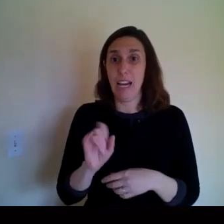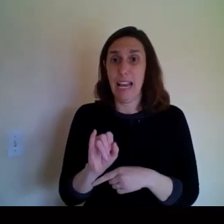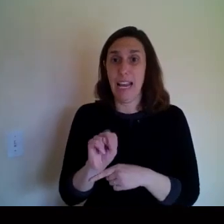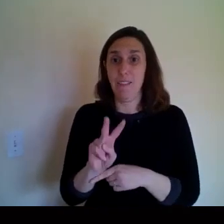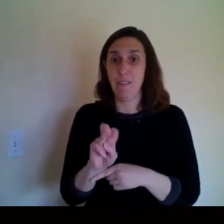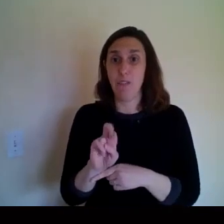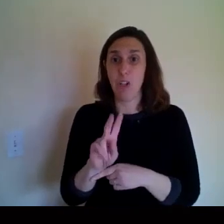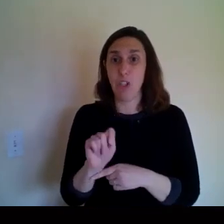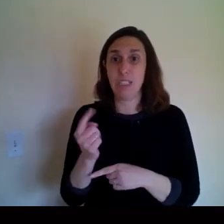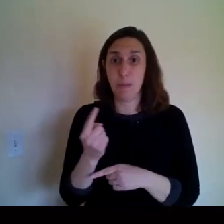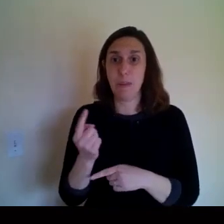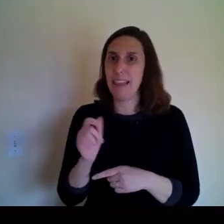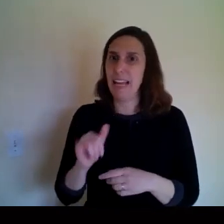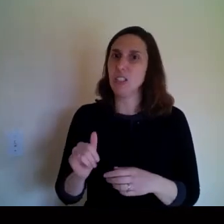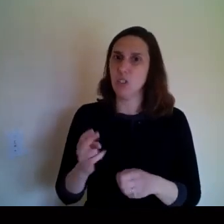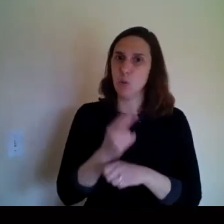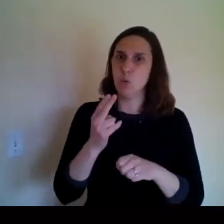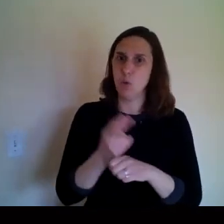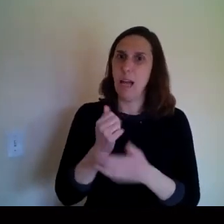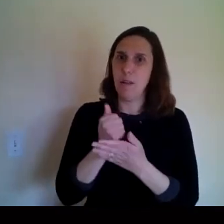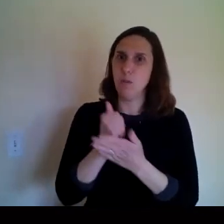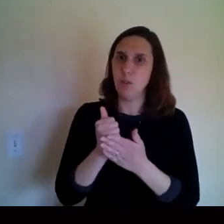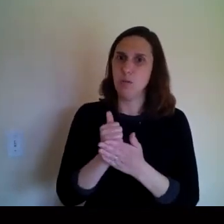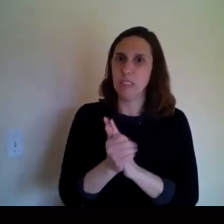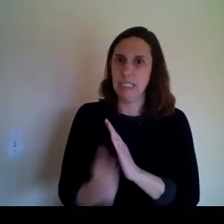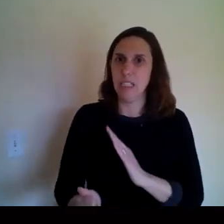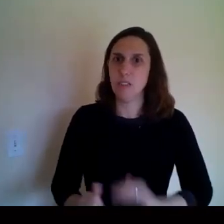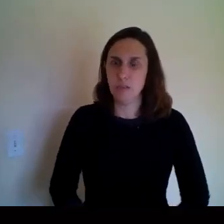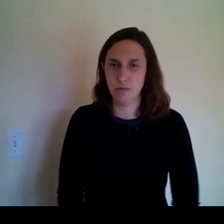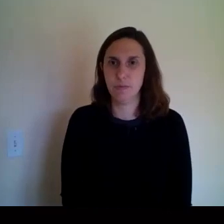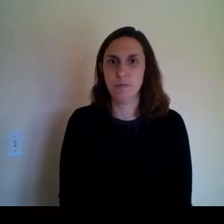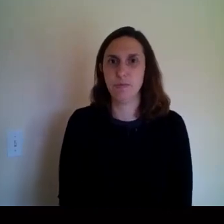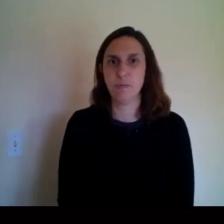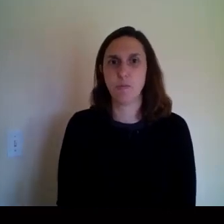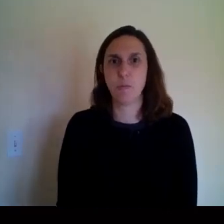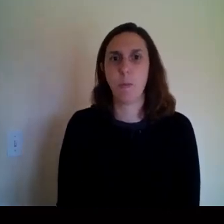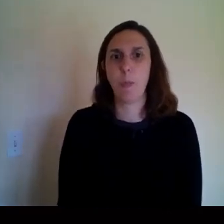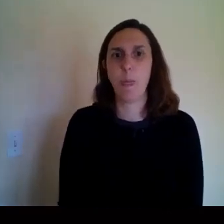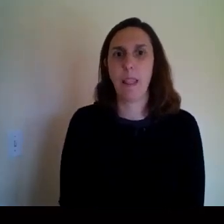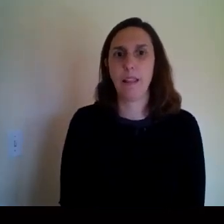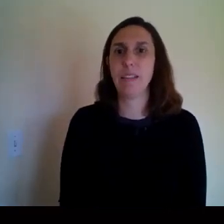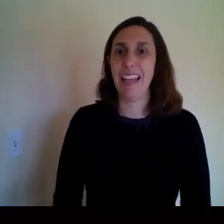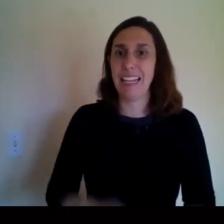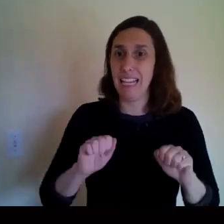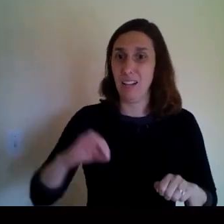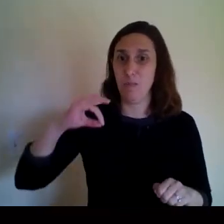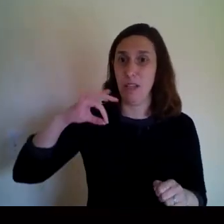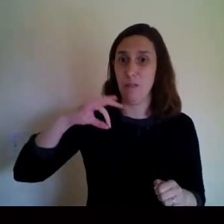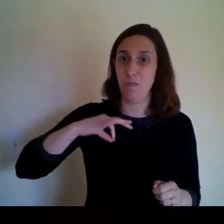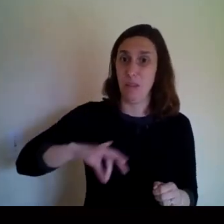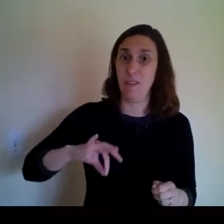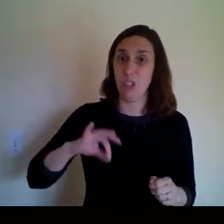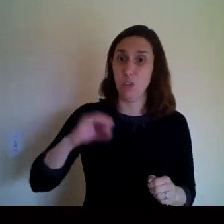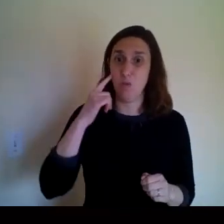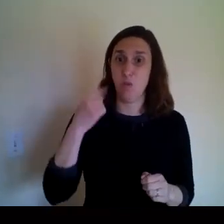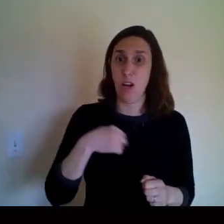is a useful skill for us. It helps us manipulate the data we have in ways that are advantageous for us. So we kind of